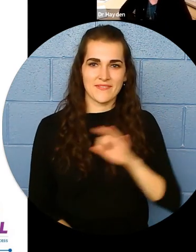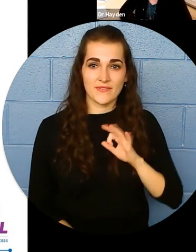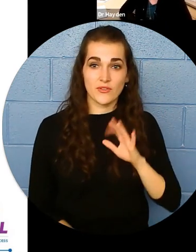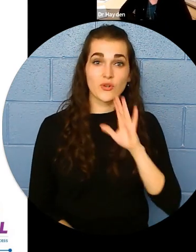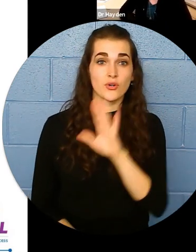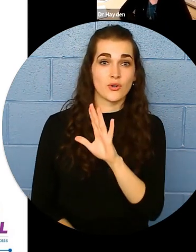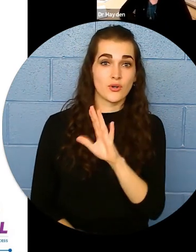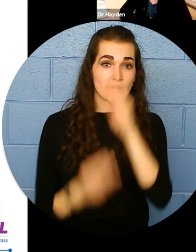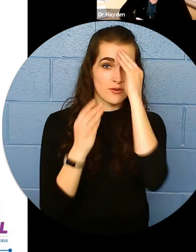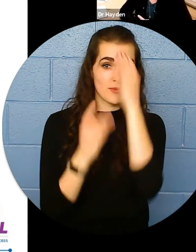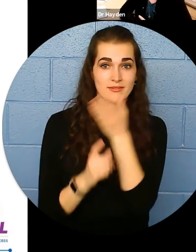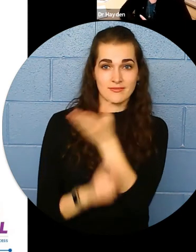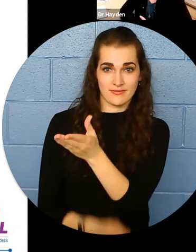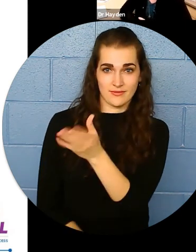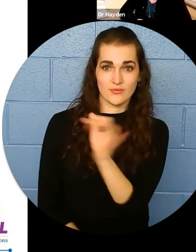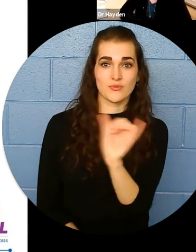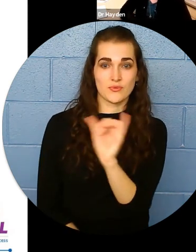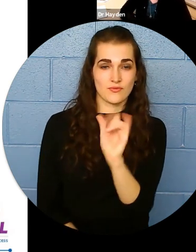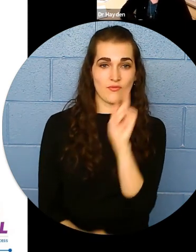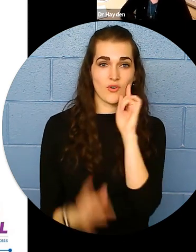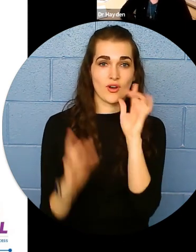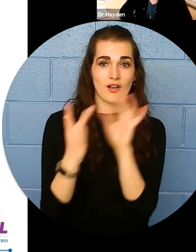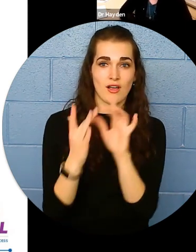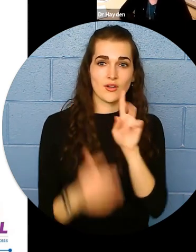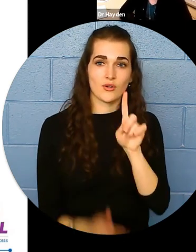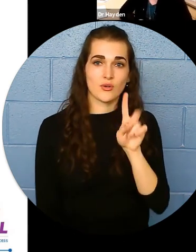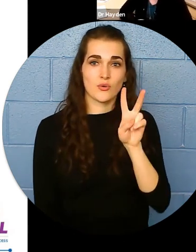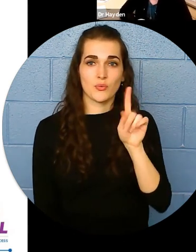Her information for contact is